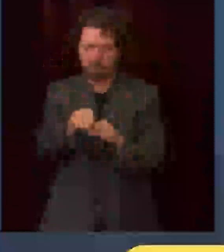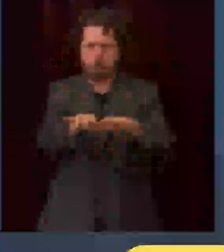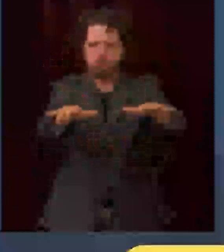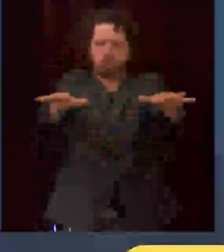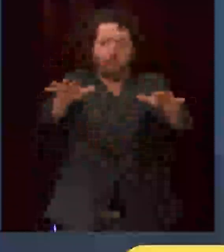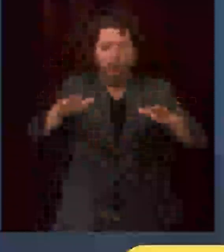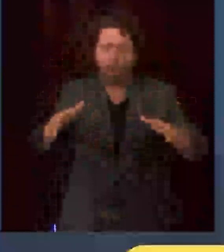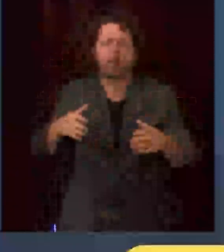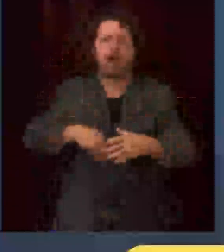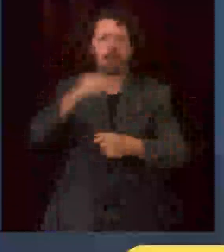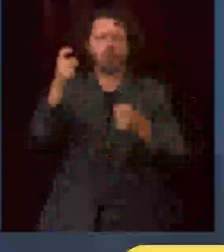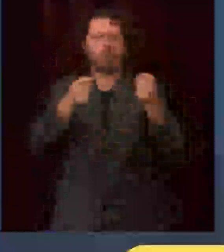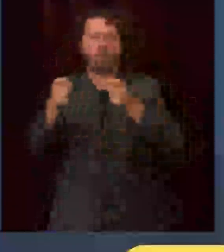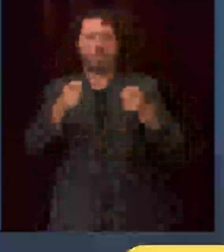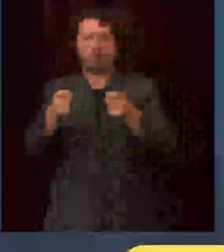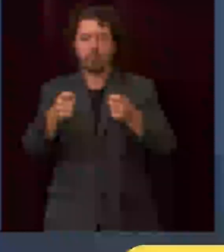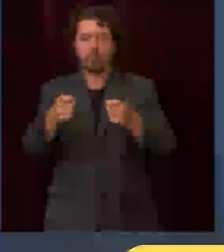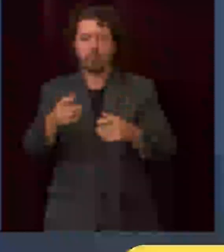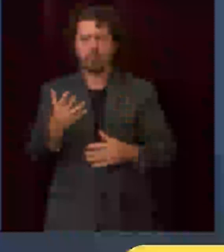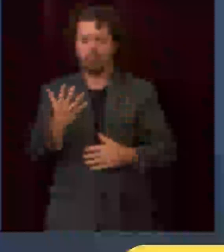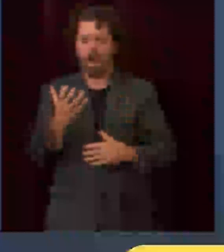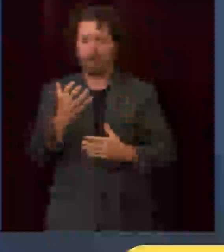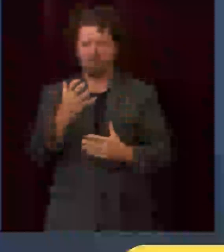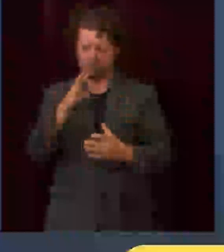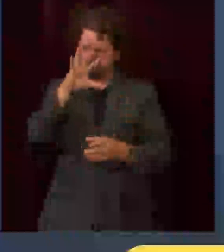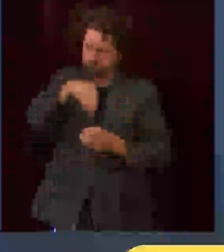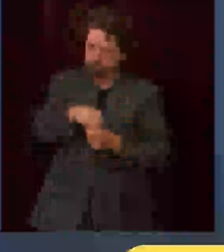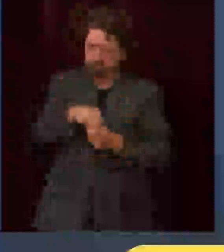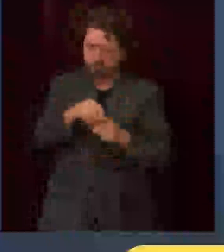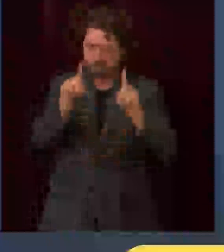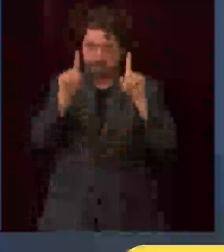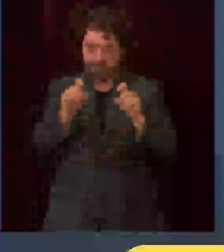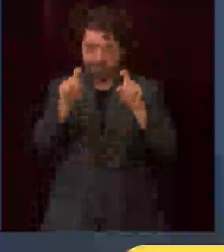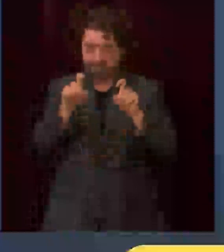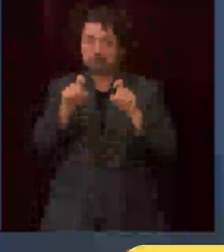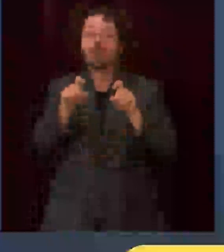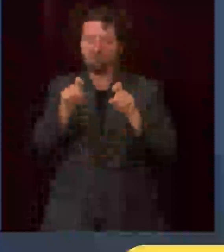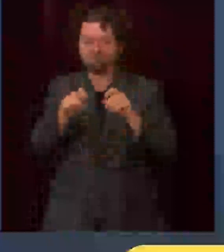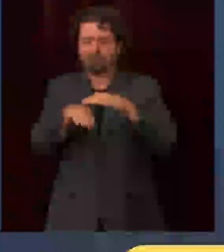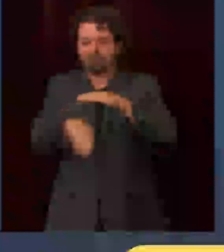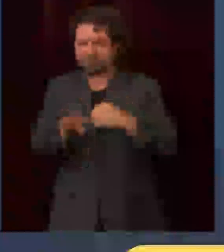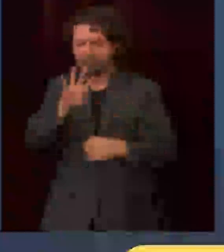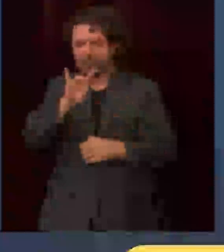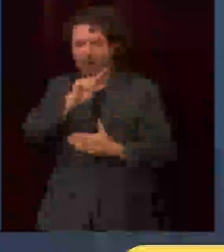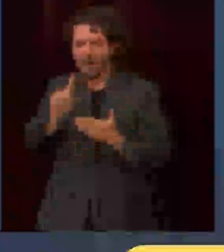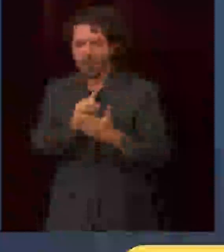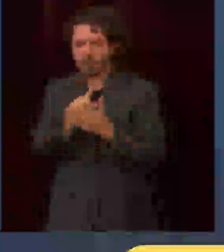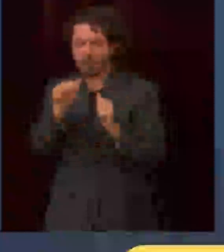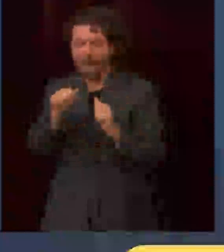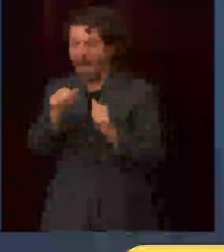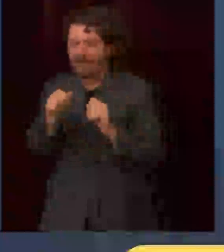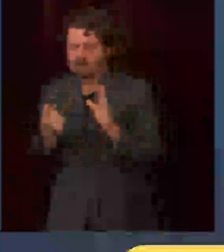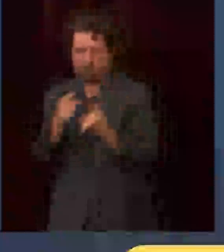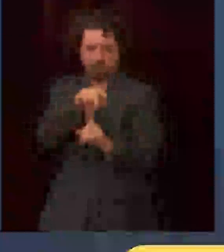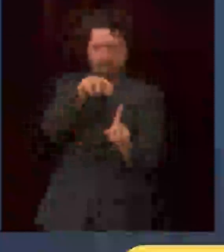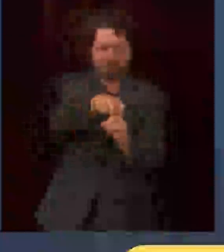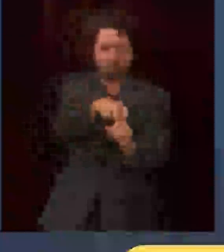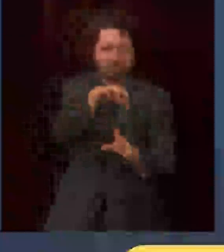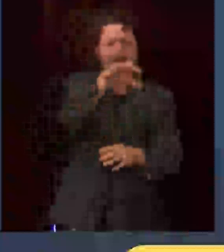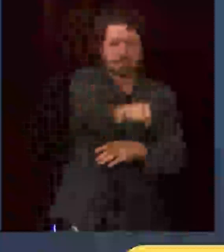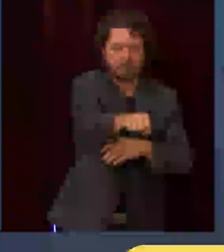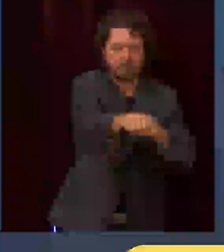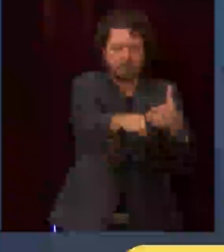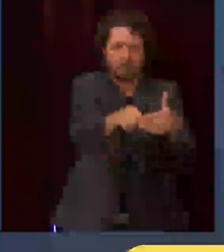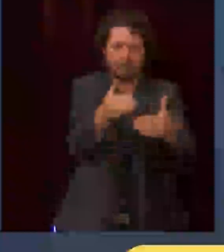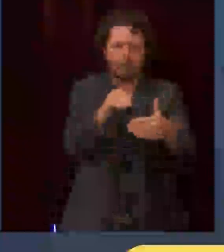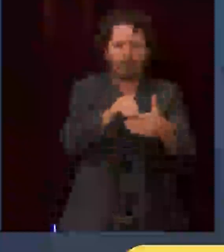48 hours of getting a positive test result. This is one of the most important parts of our ability to be